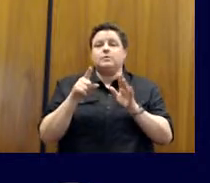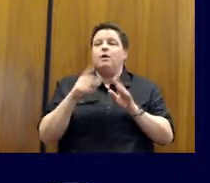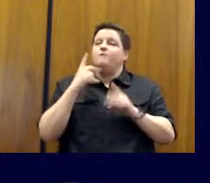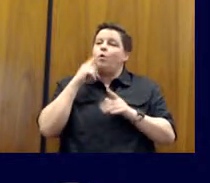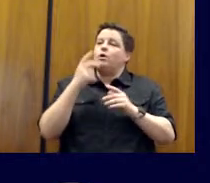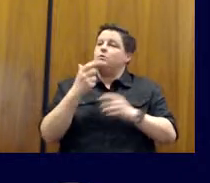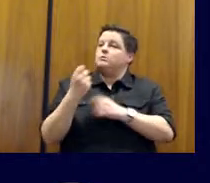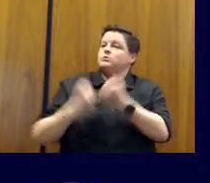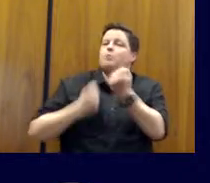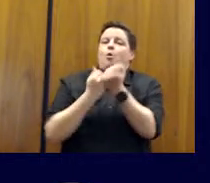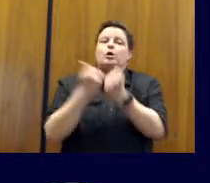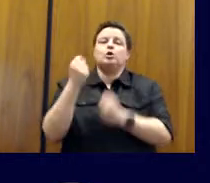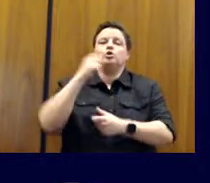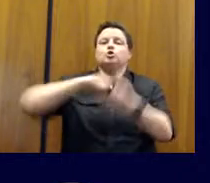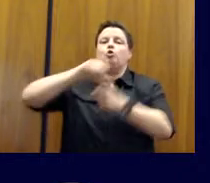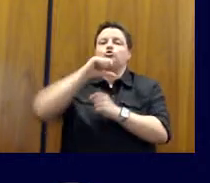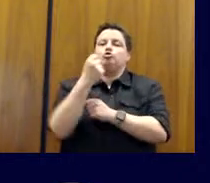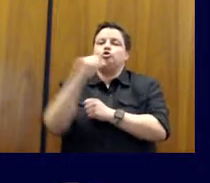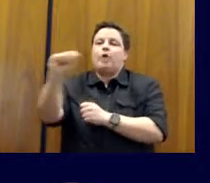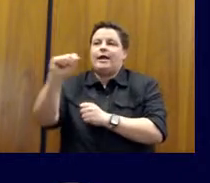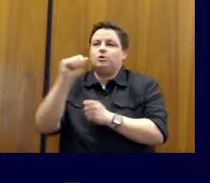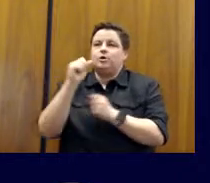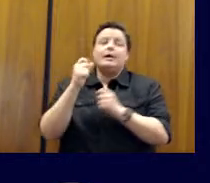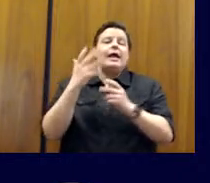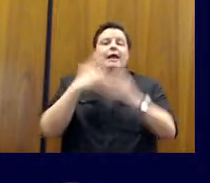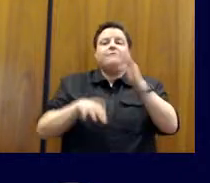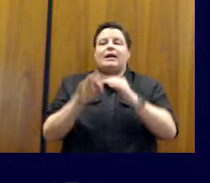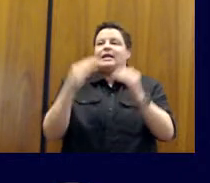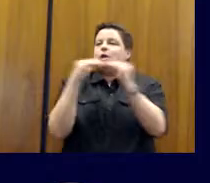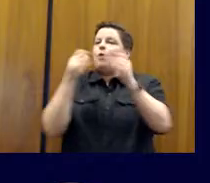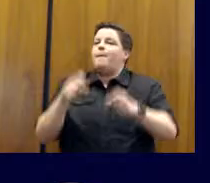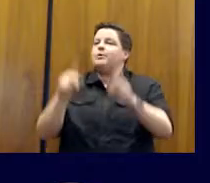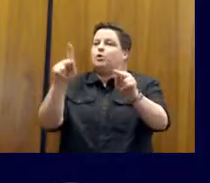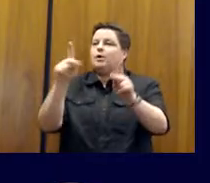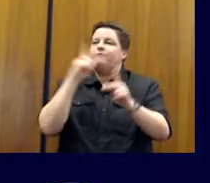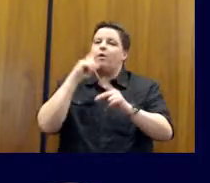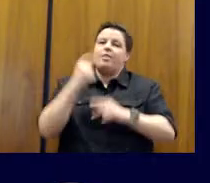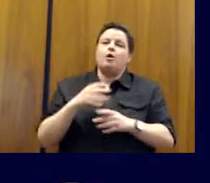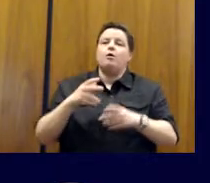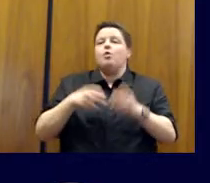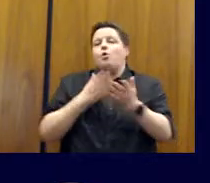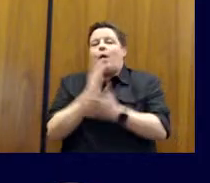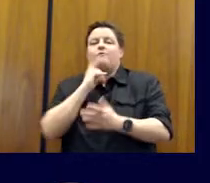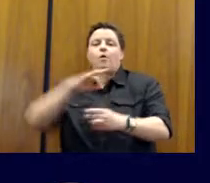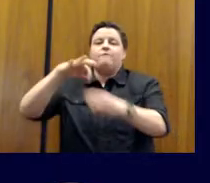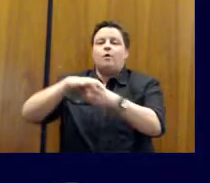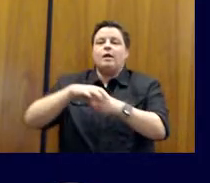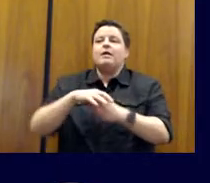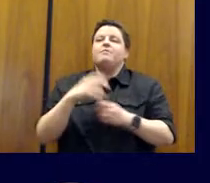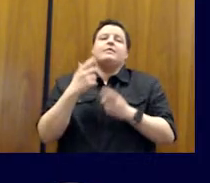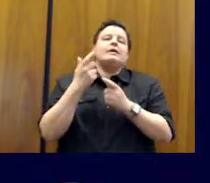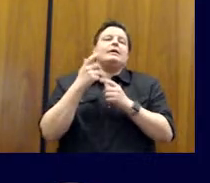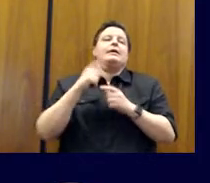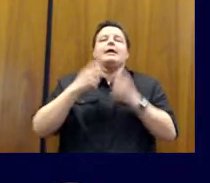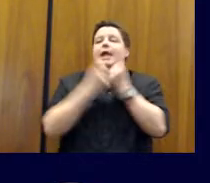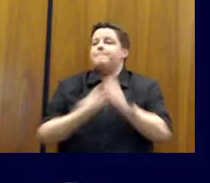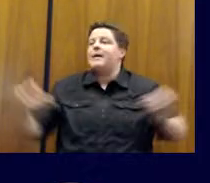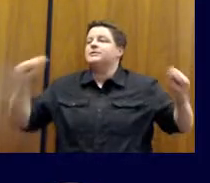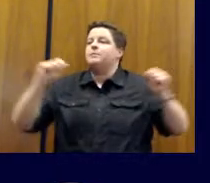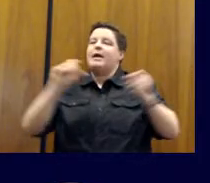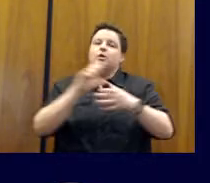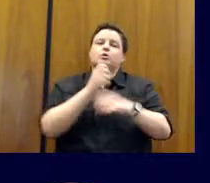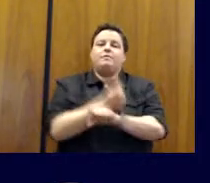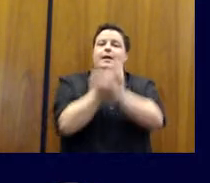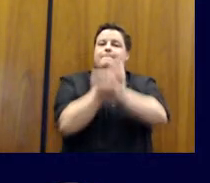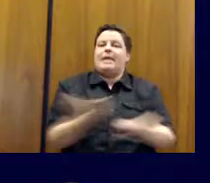only to secure their own right of suffrage and equal opportunity, but also in the abolitionist movement, the emancipation movement, the industrial labor